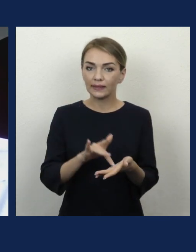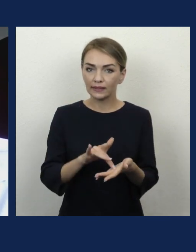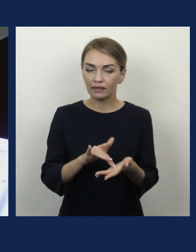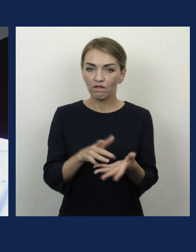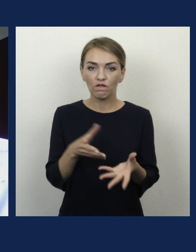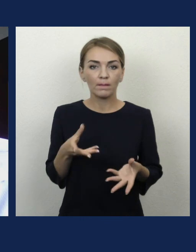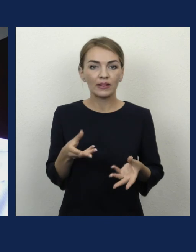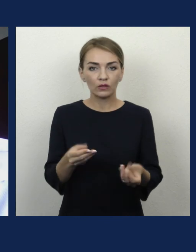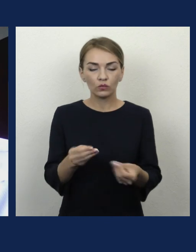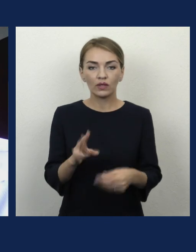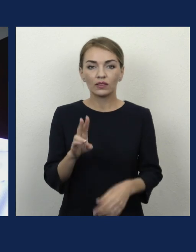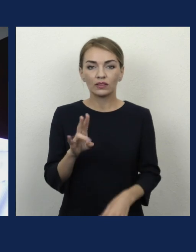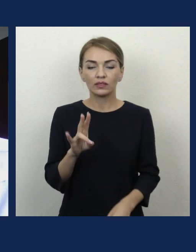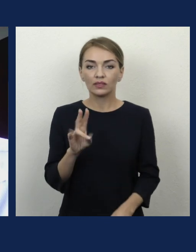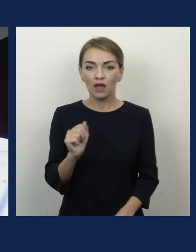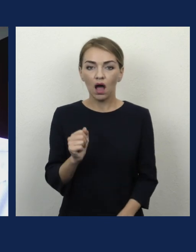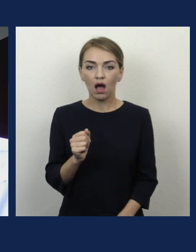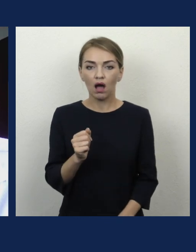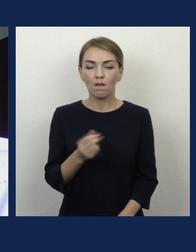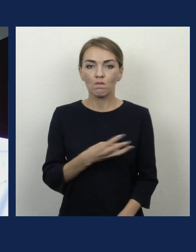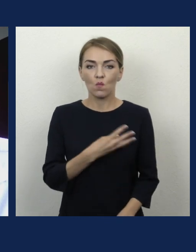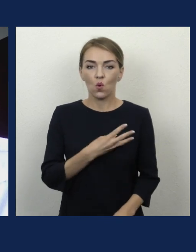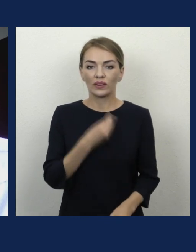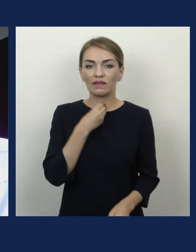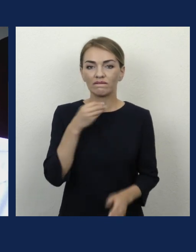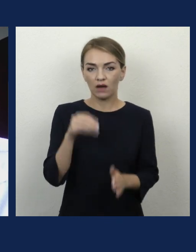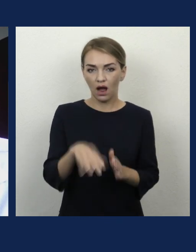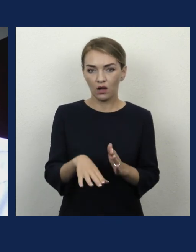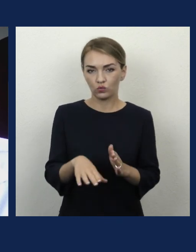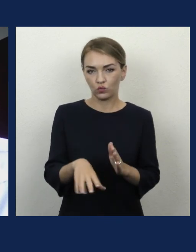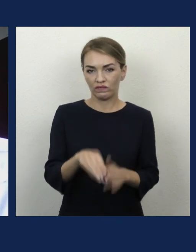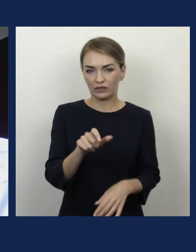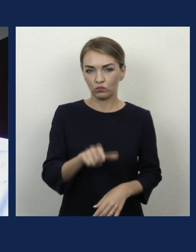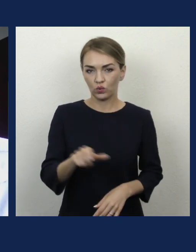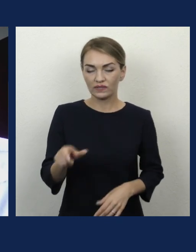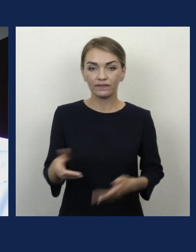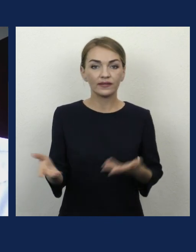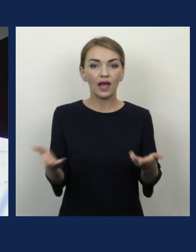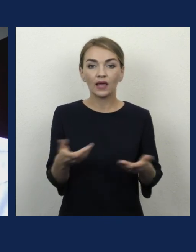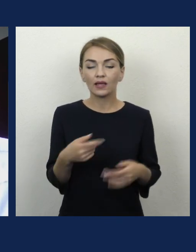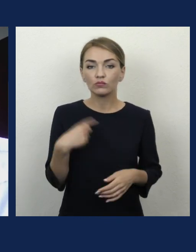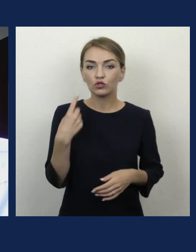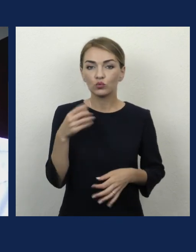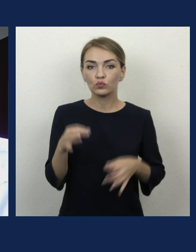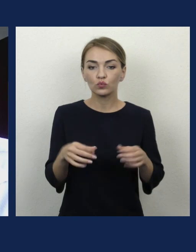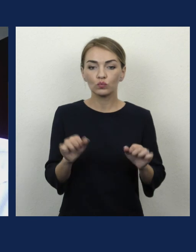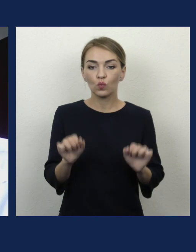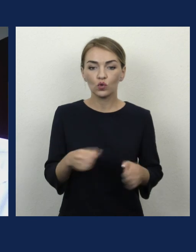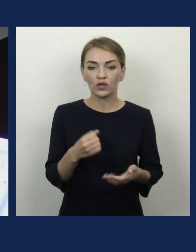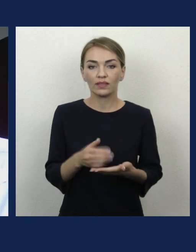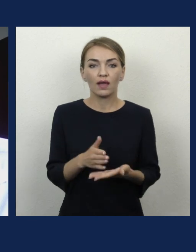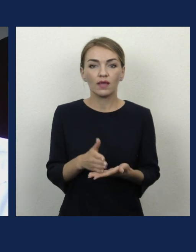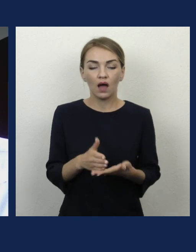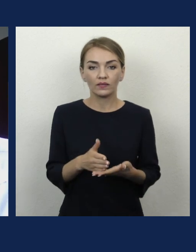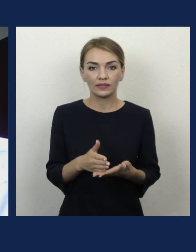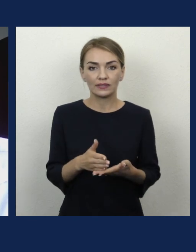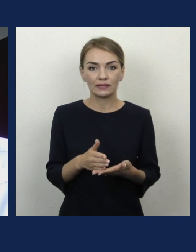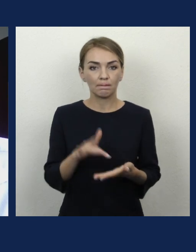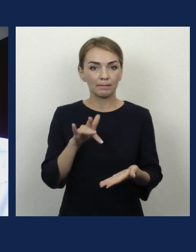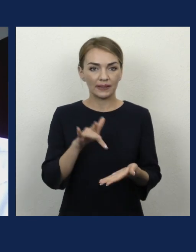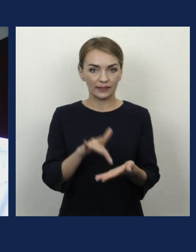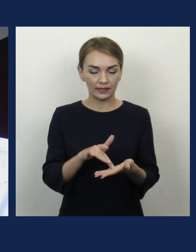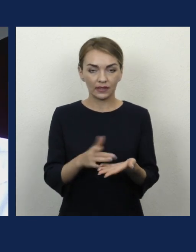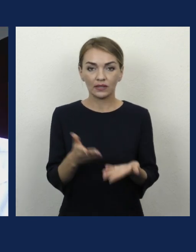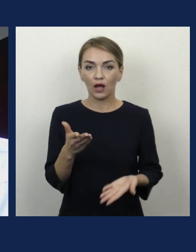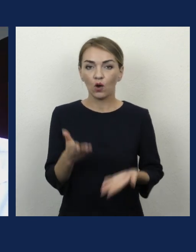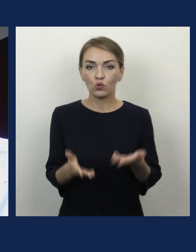dissemination of the information with the purpose to influence the motives of the voters. How the court can establish